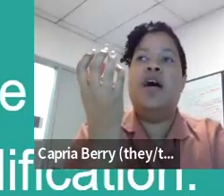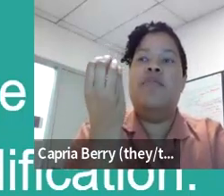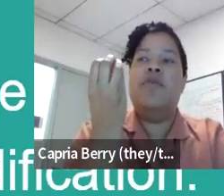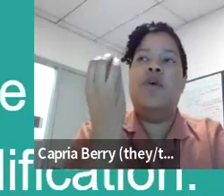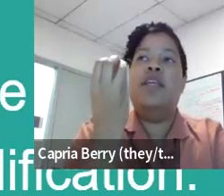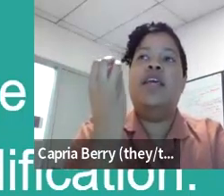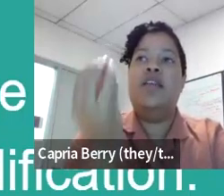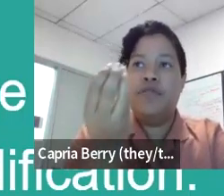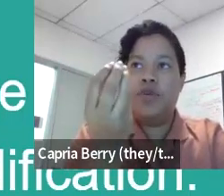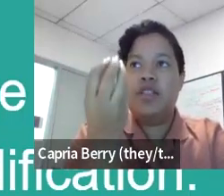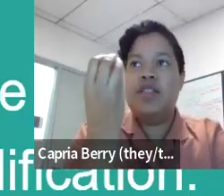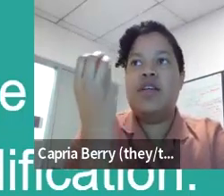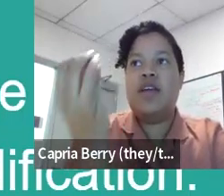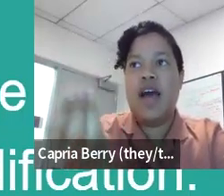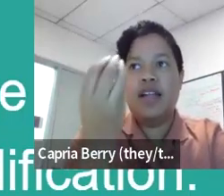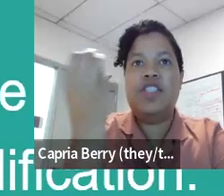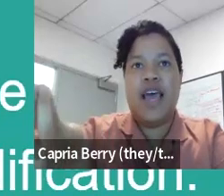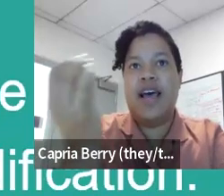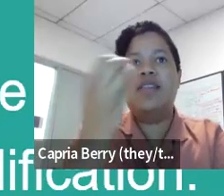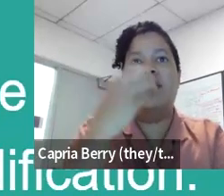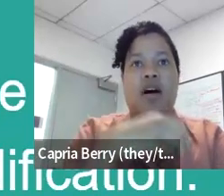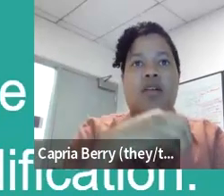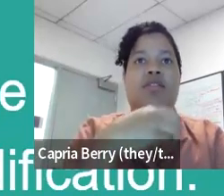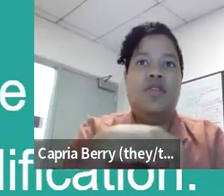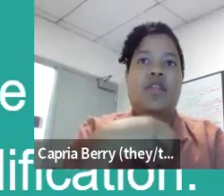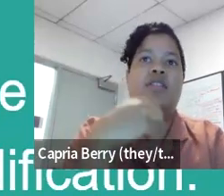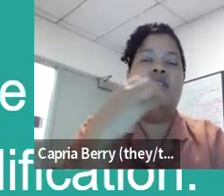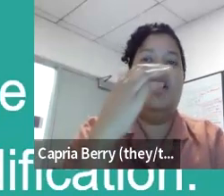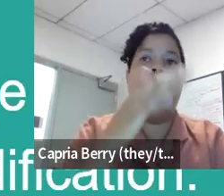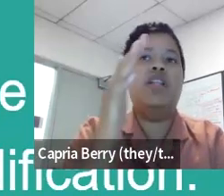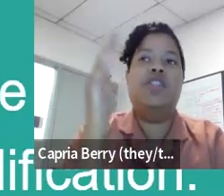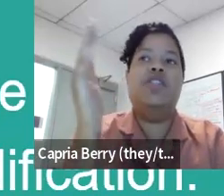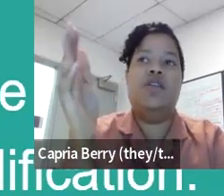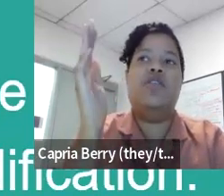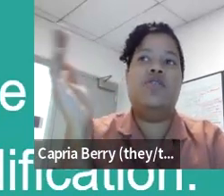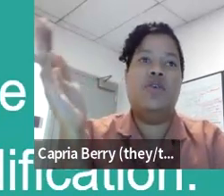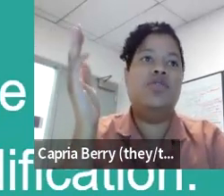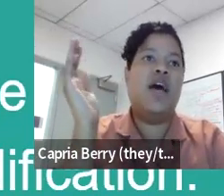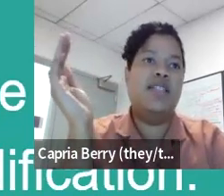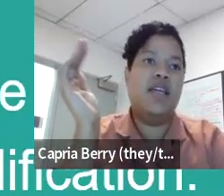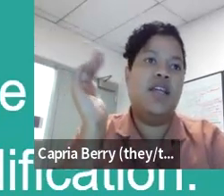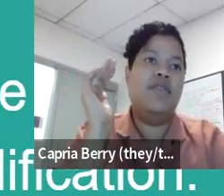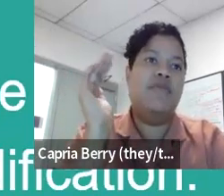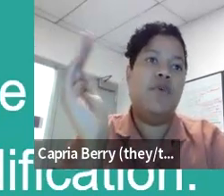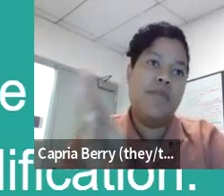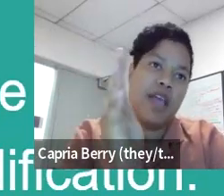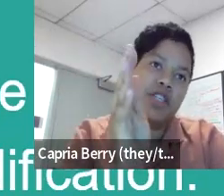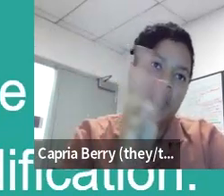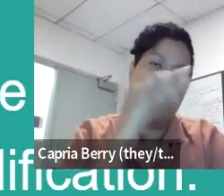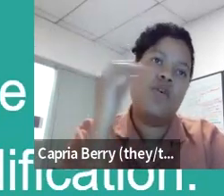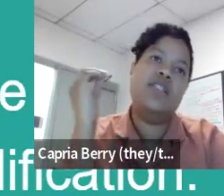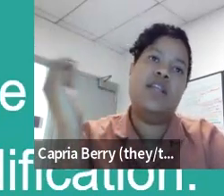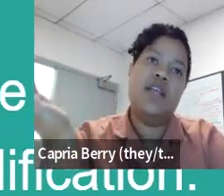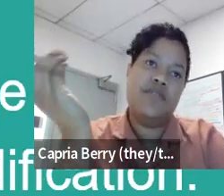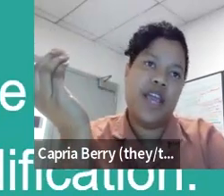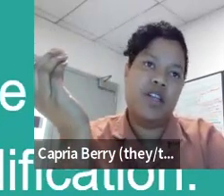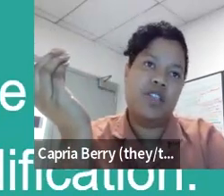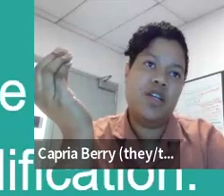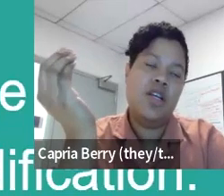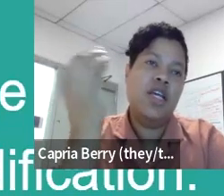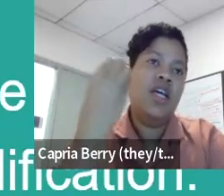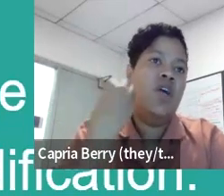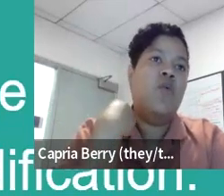way. The second bullet point I have for how I got here is through my experiences in higher